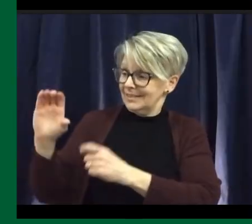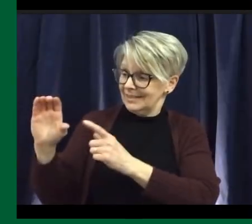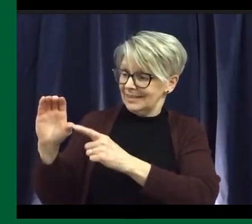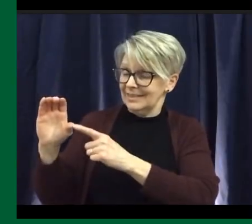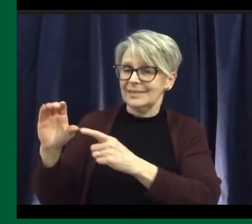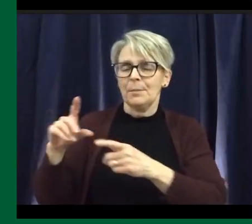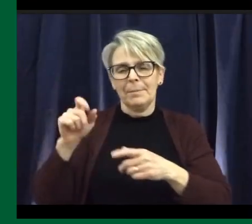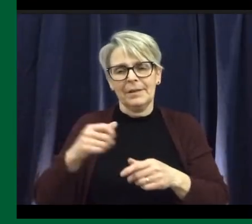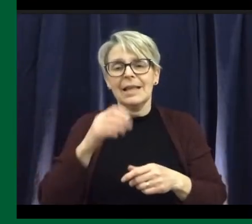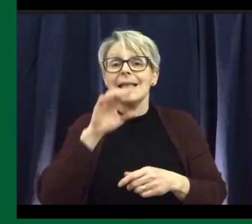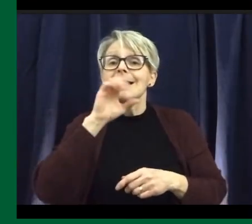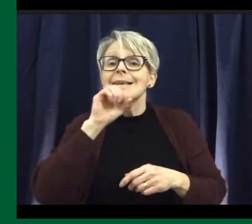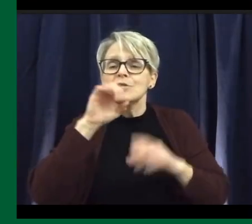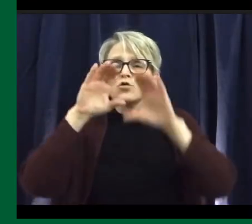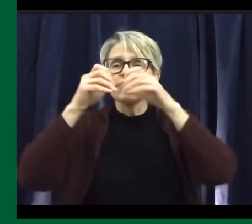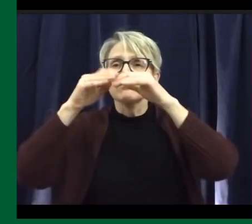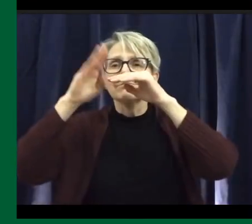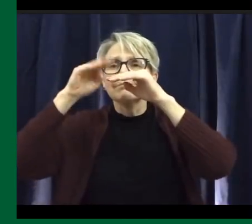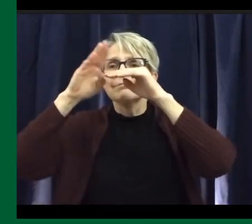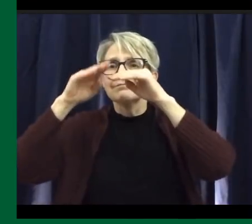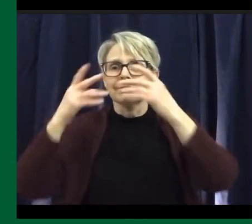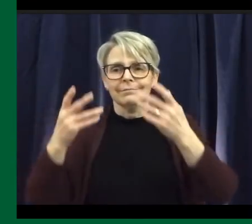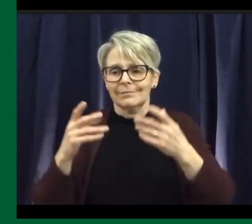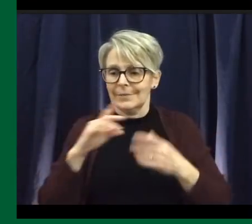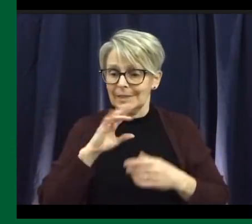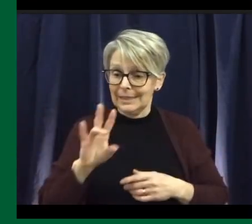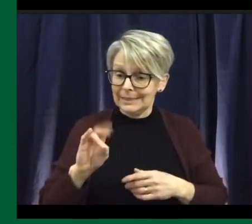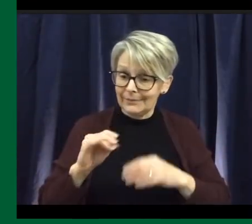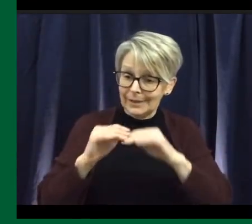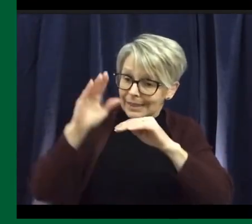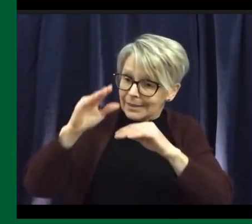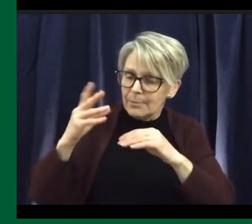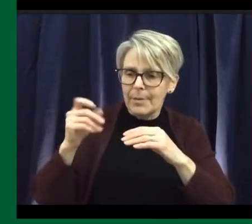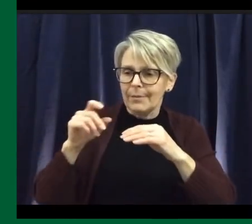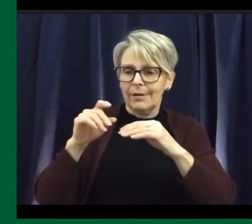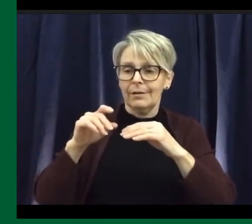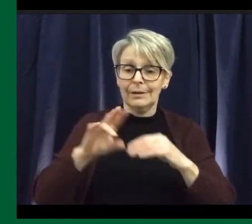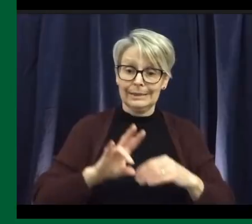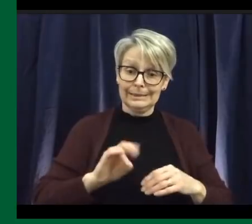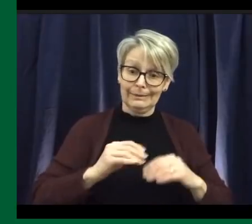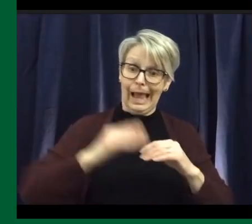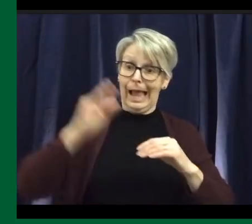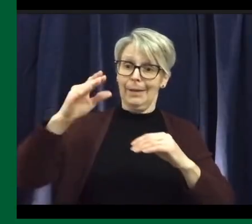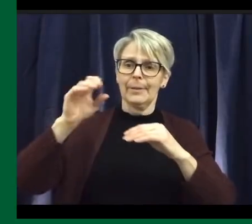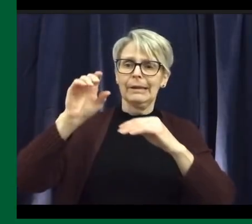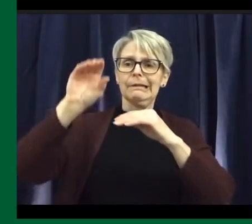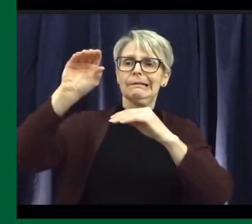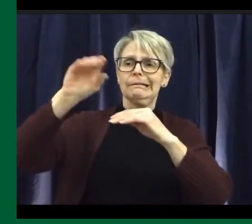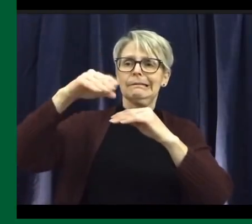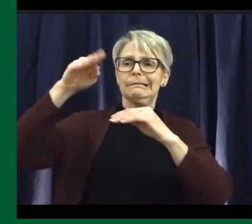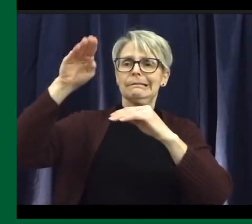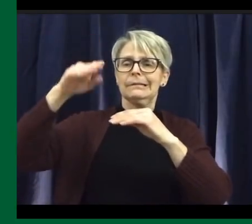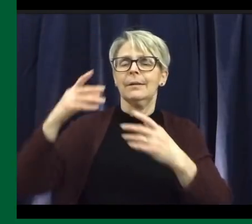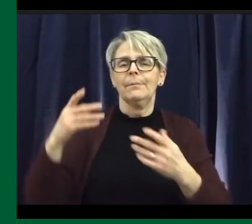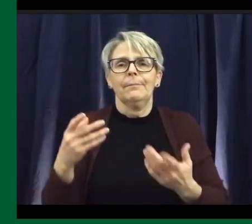for eligibility, even within that 70 plus. So we won't start